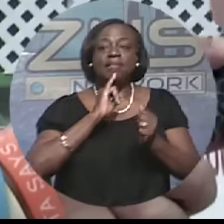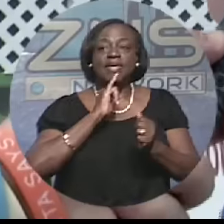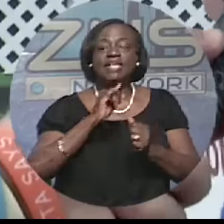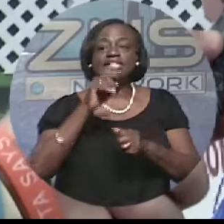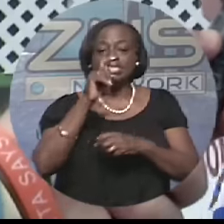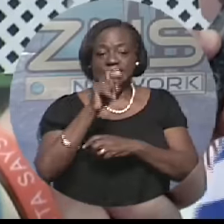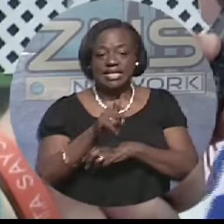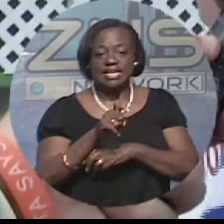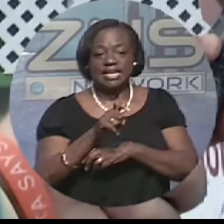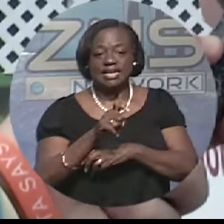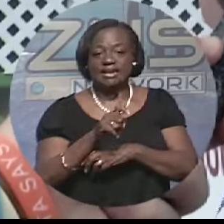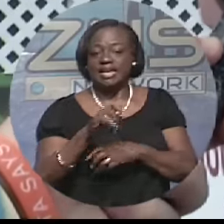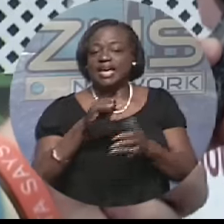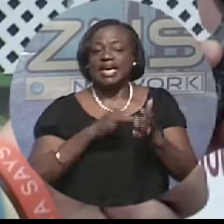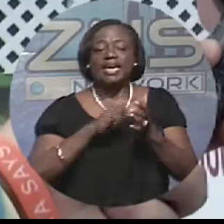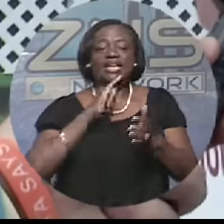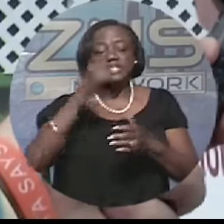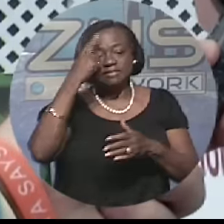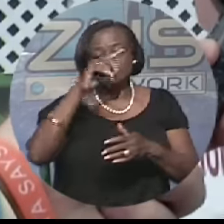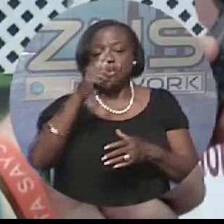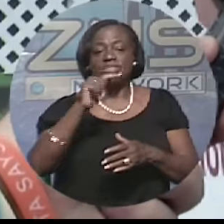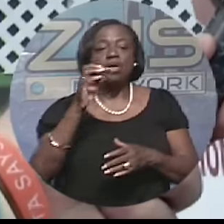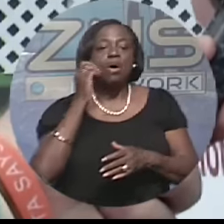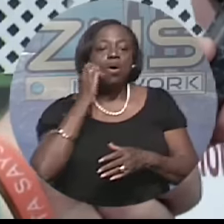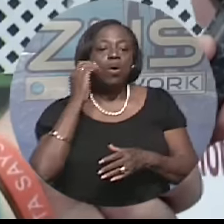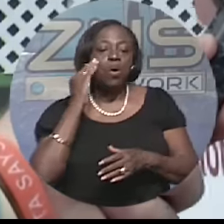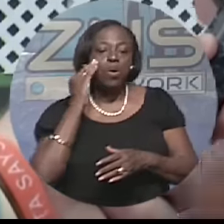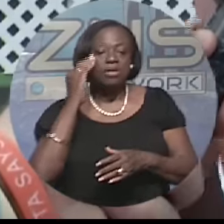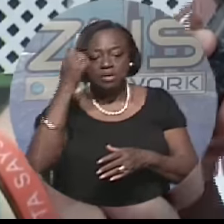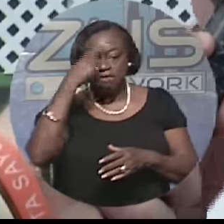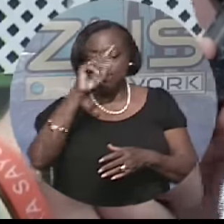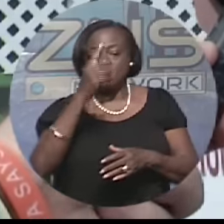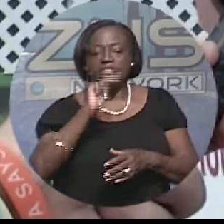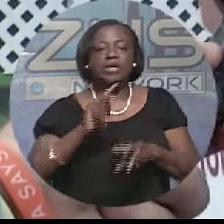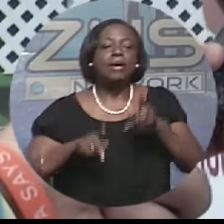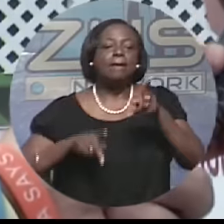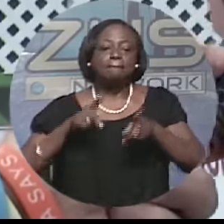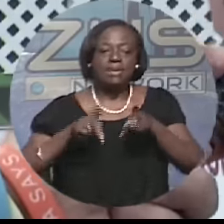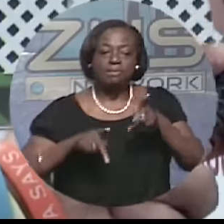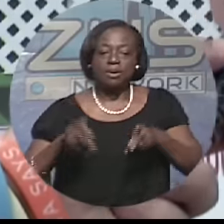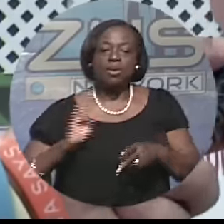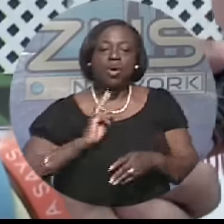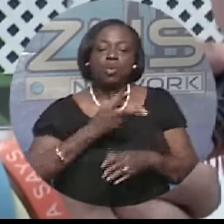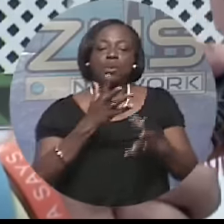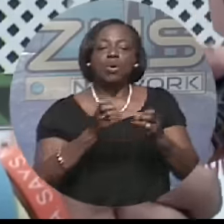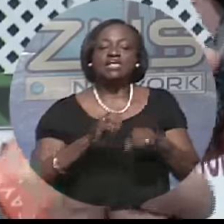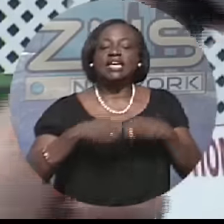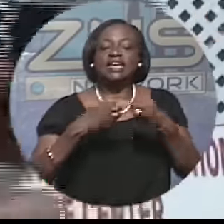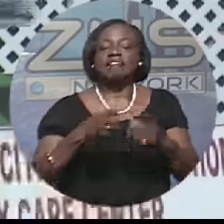home, it's for the home. It's not for me, it's for the home. It's for the people. We want to be able to give back, and that's what it's all about.